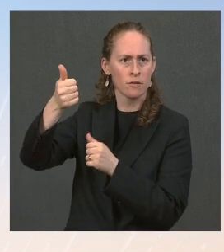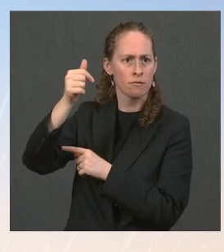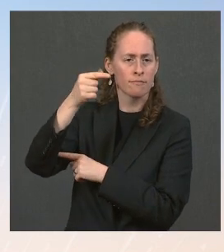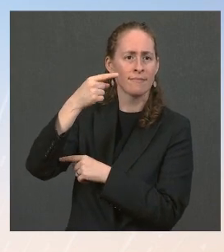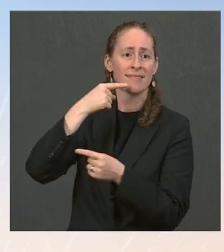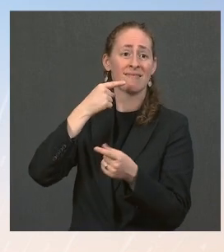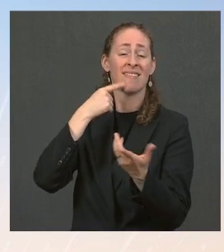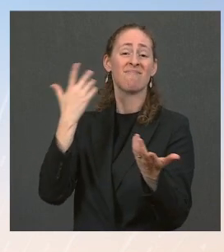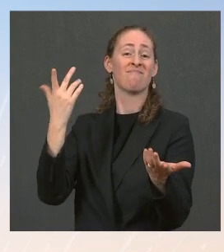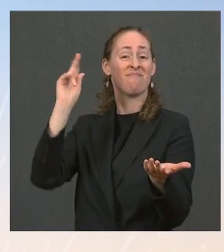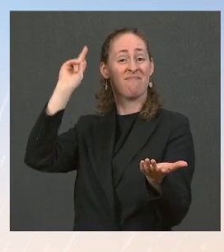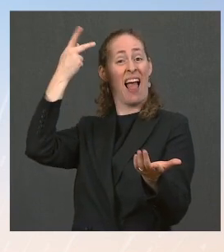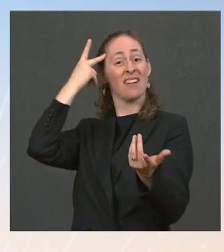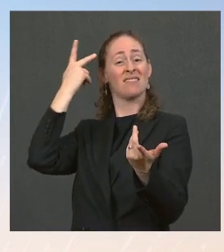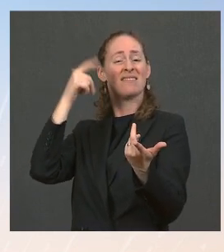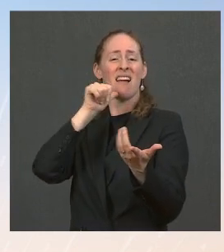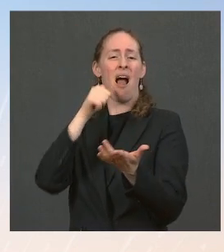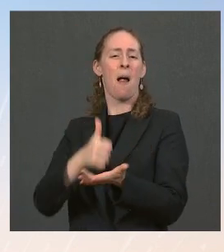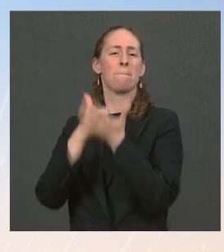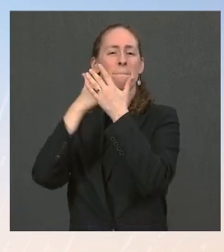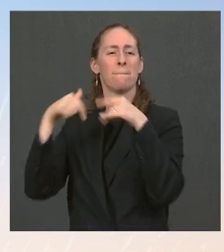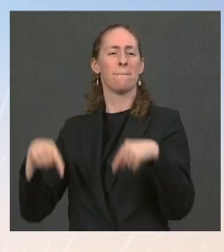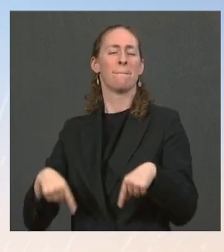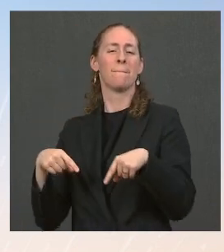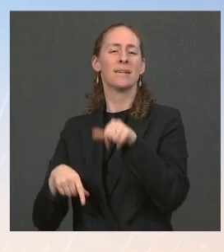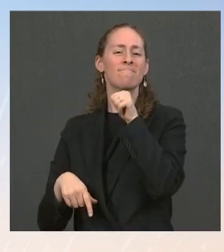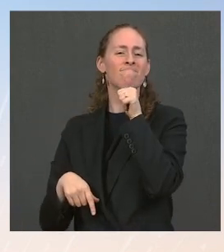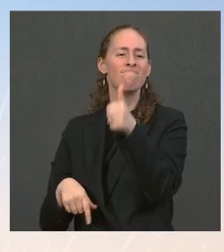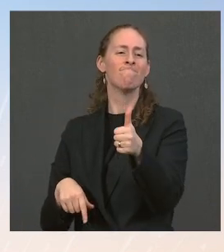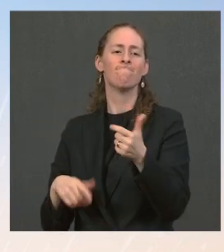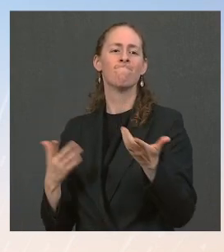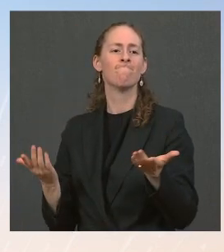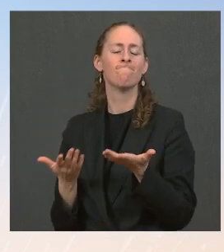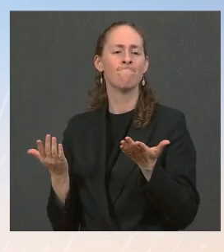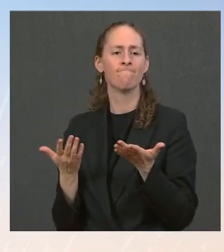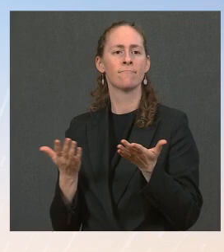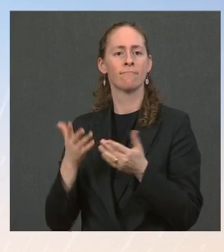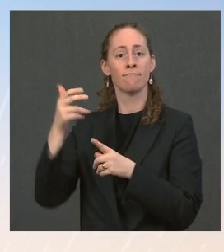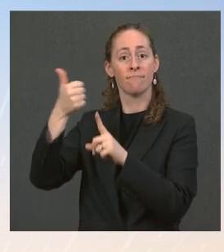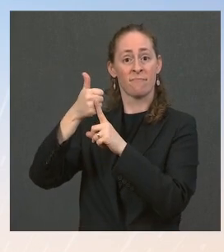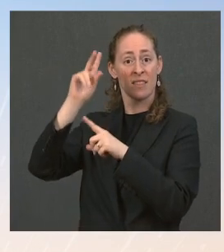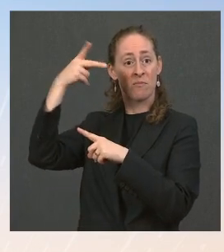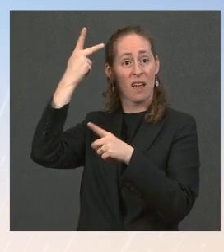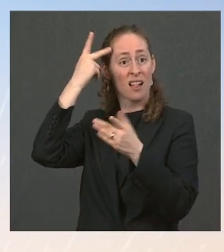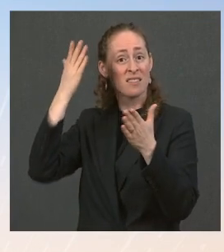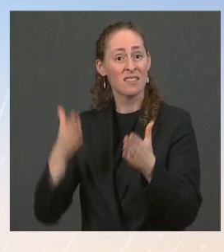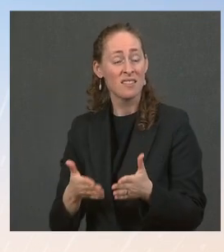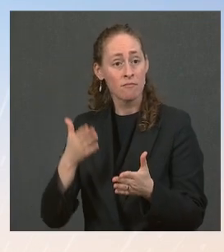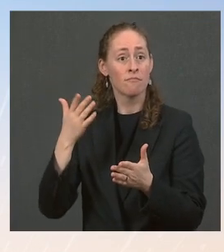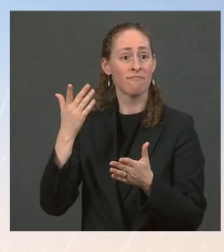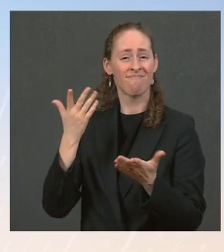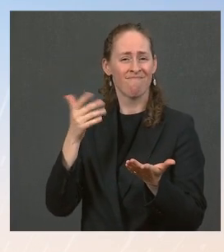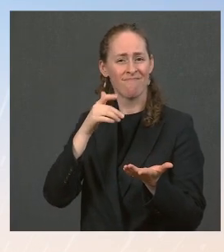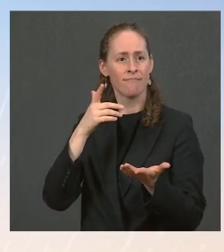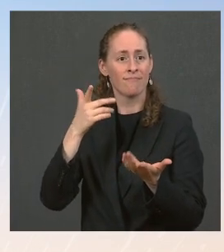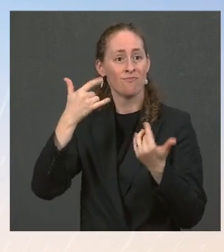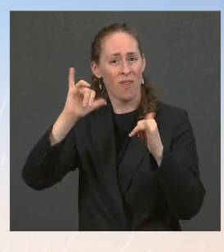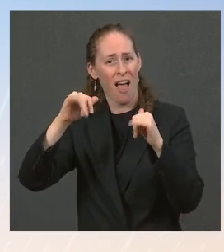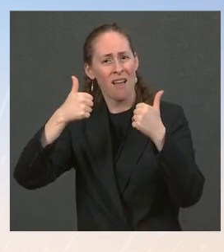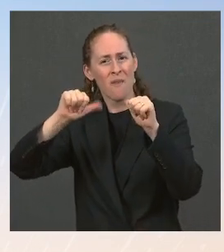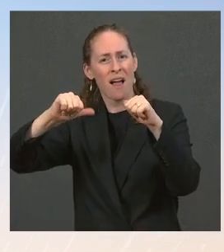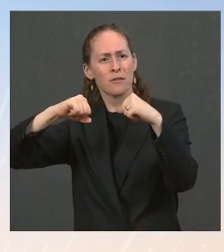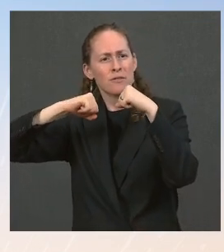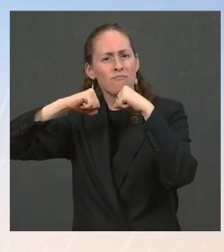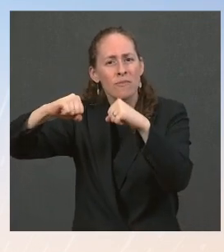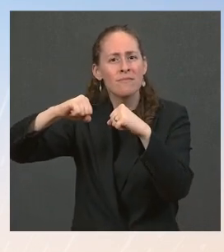to stand with those who have lynched the very people they are meant to protect and serve. And it's disheartening that there's a lack of courage and bravery